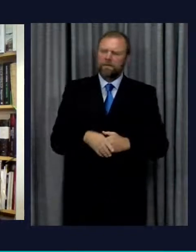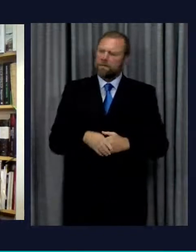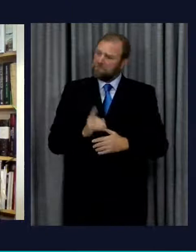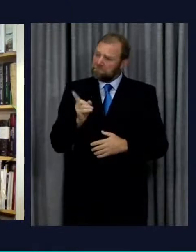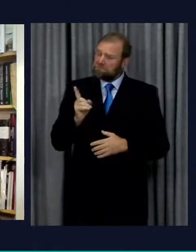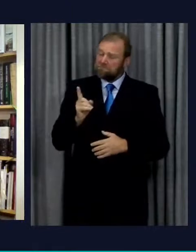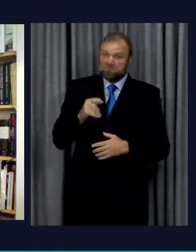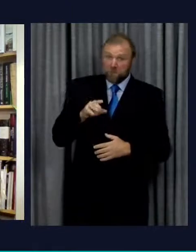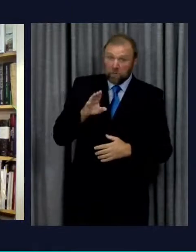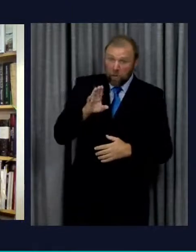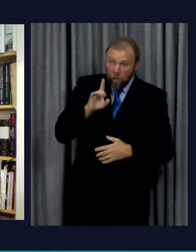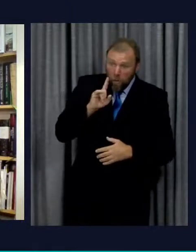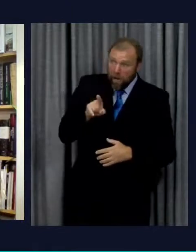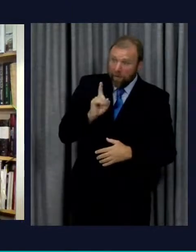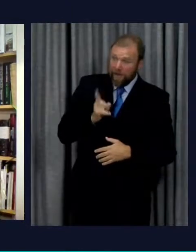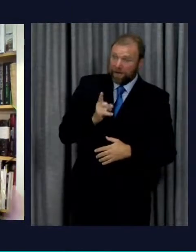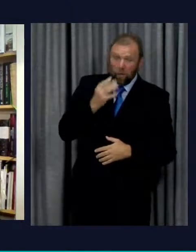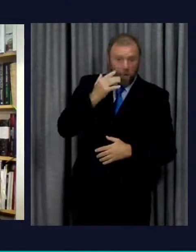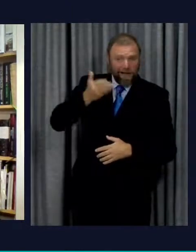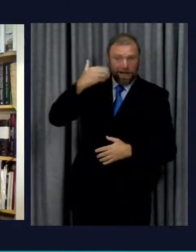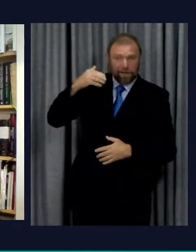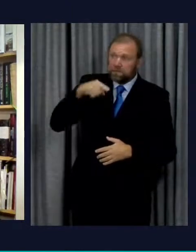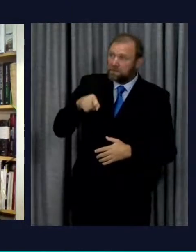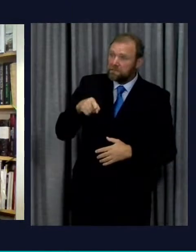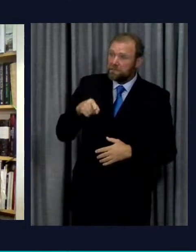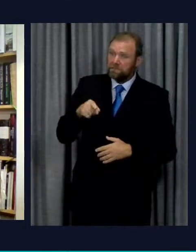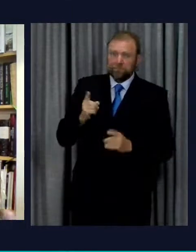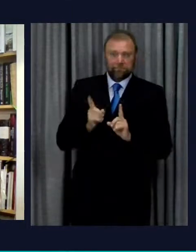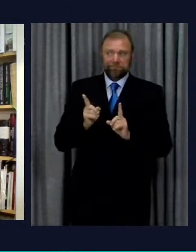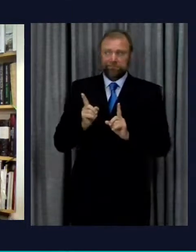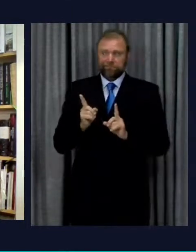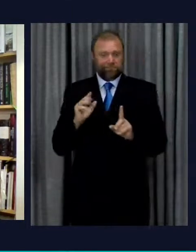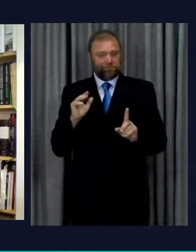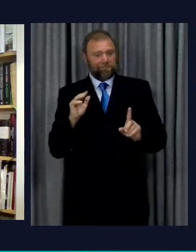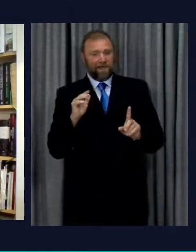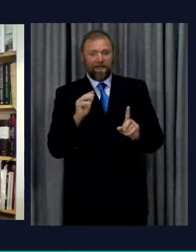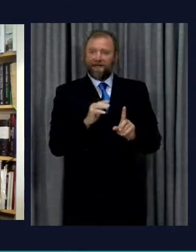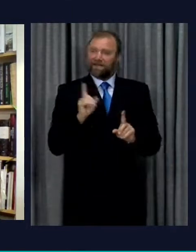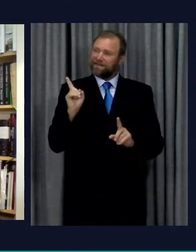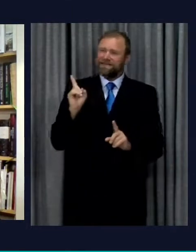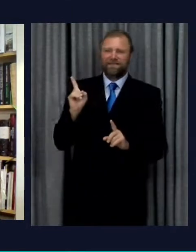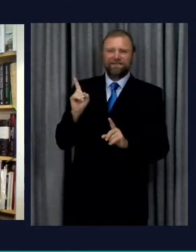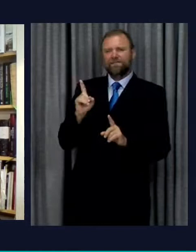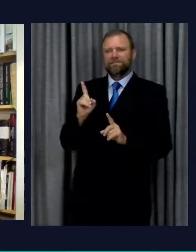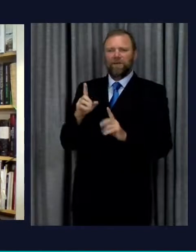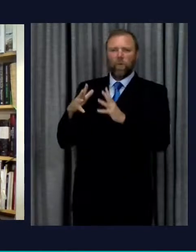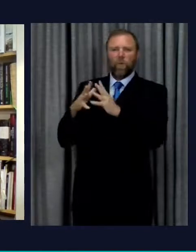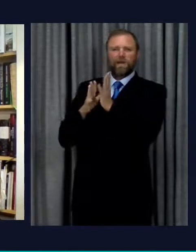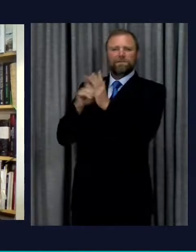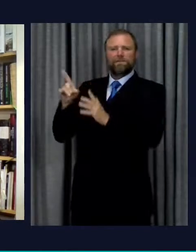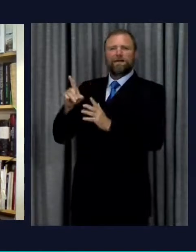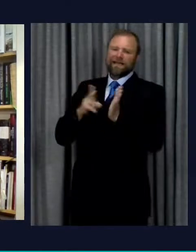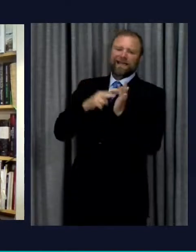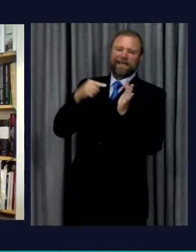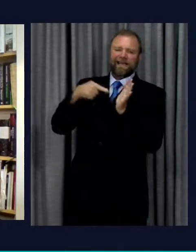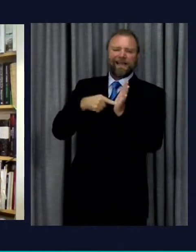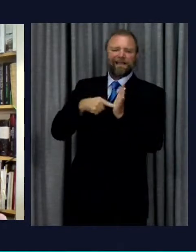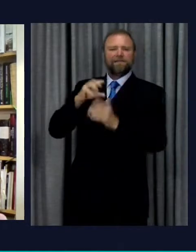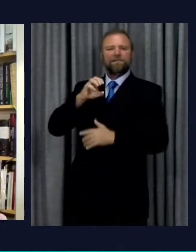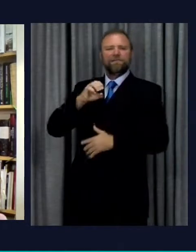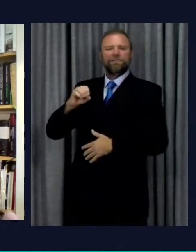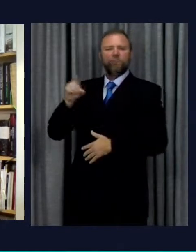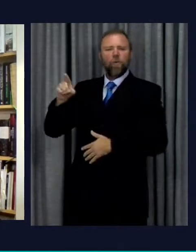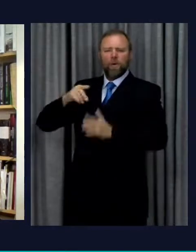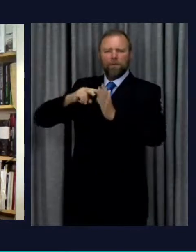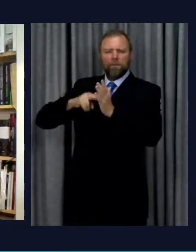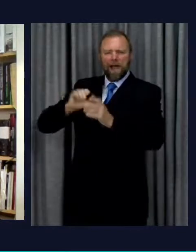hear about these plans? What impact will this Westminster net zero strategy have on your own plans